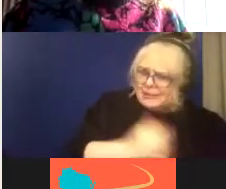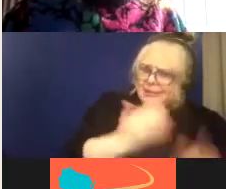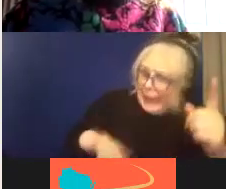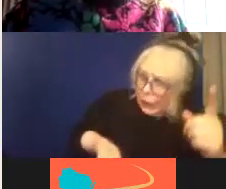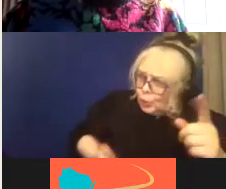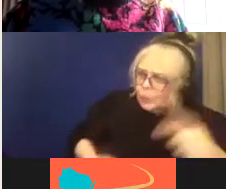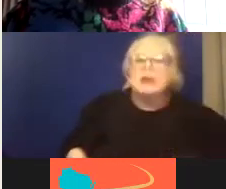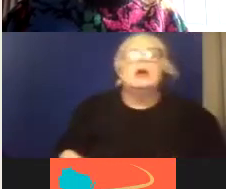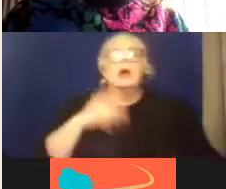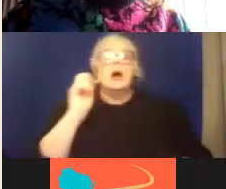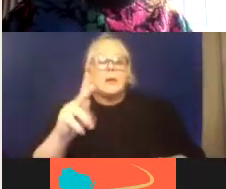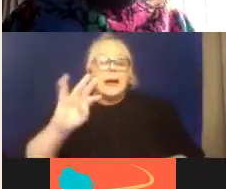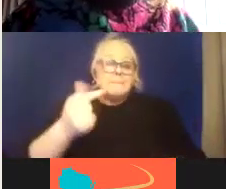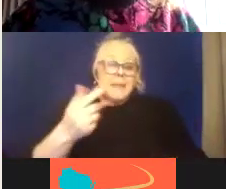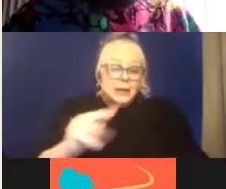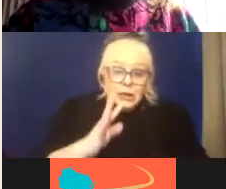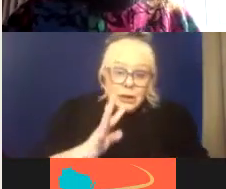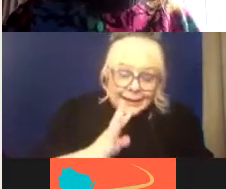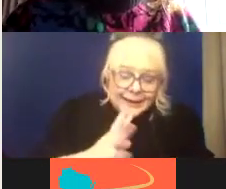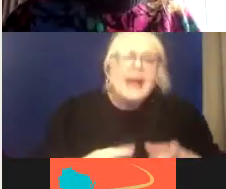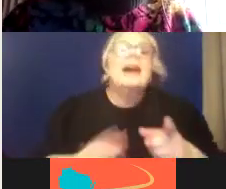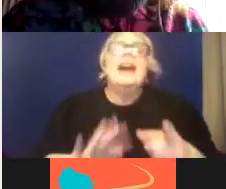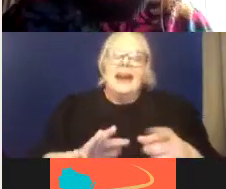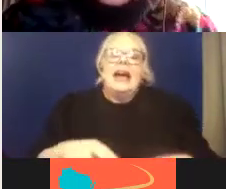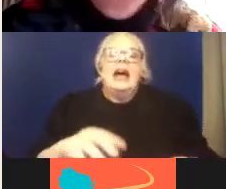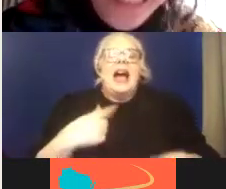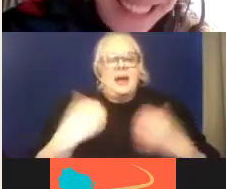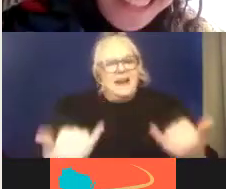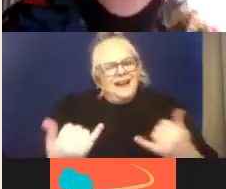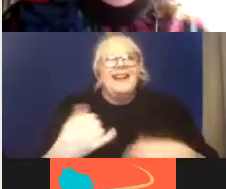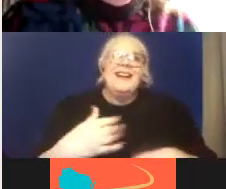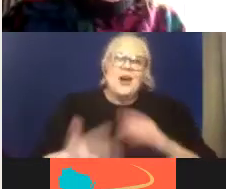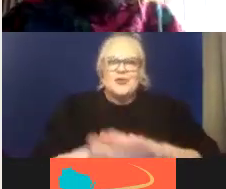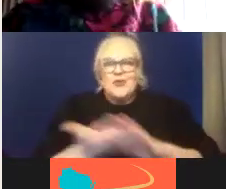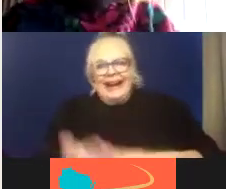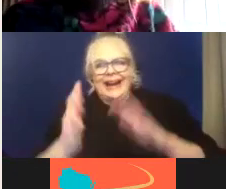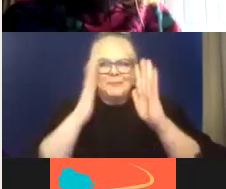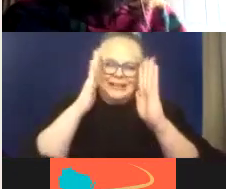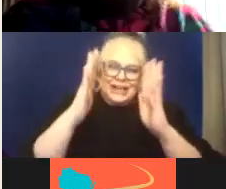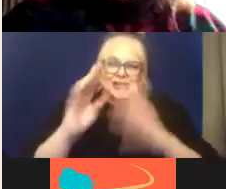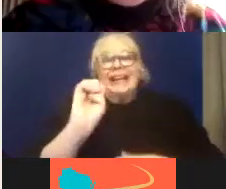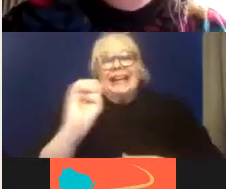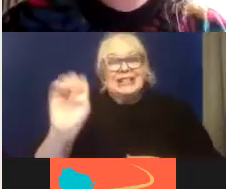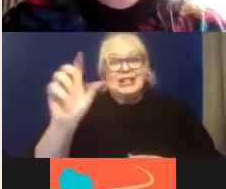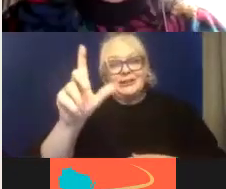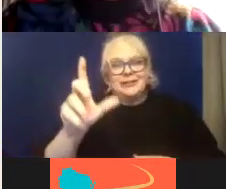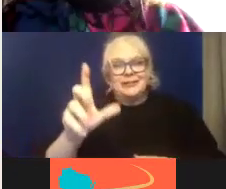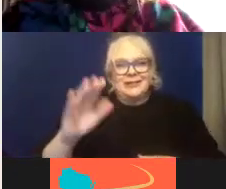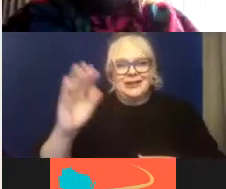10:14, right? I did the time change right? I am on East Coast time right now, so folks know. Yes, 10:14.